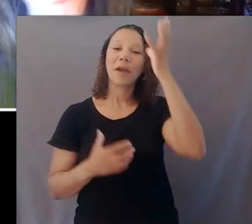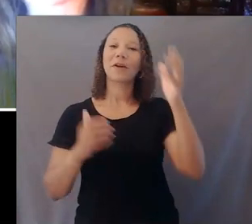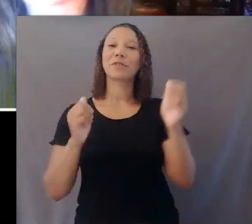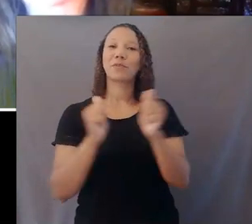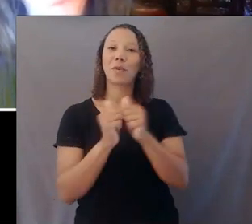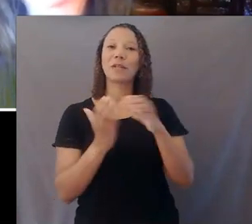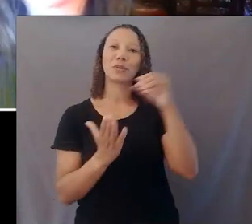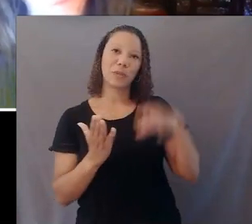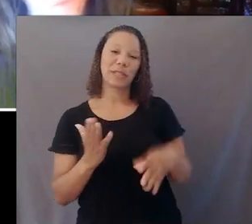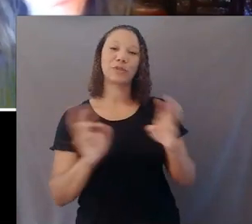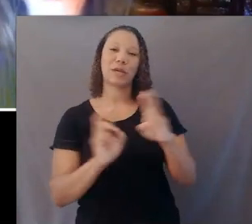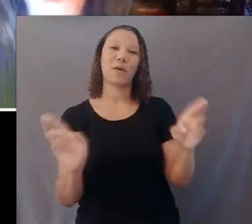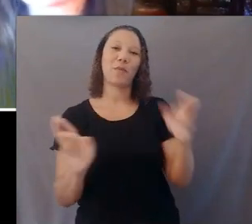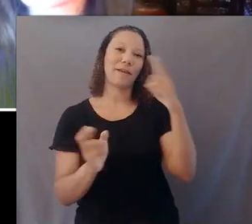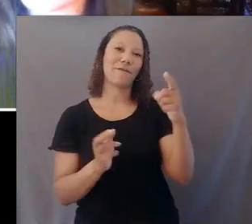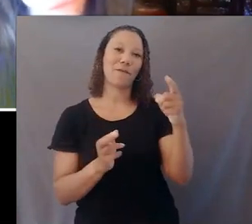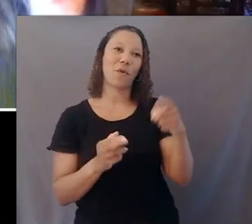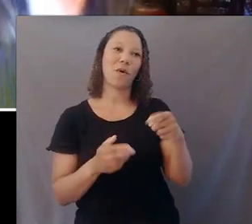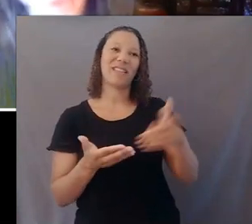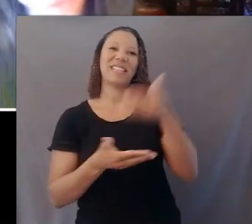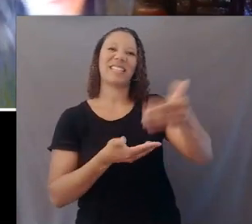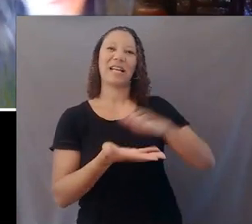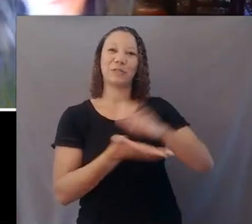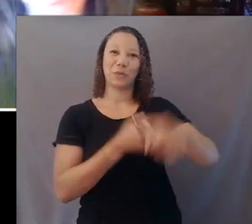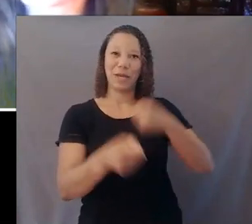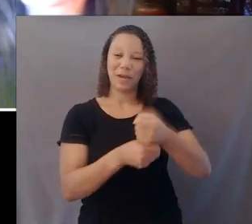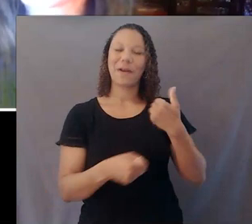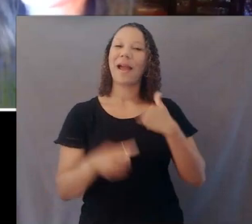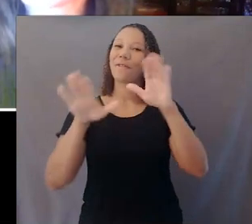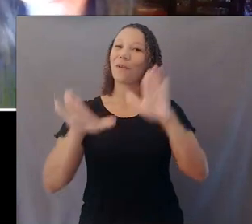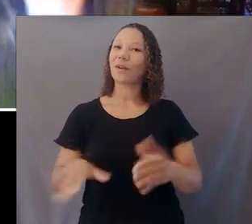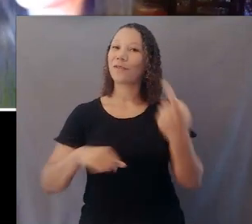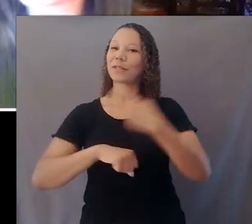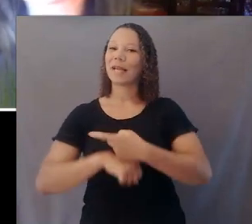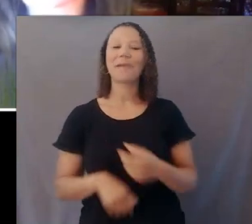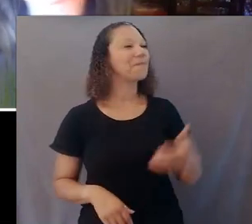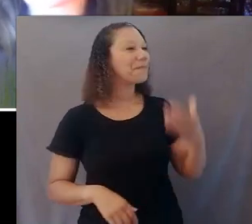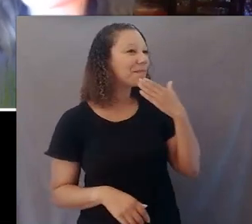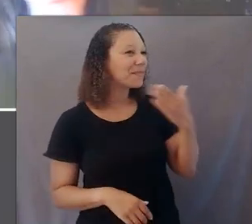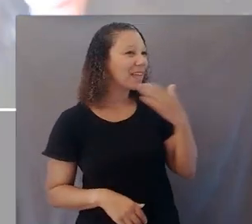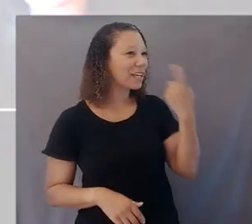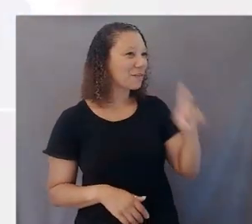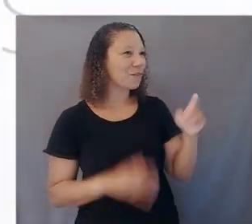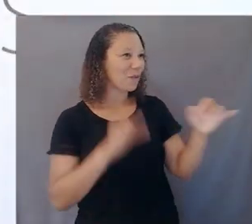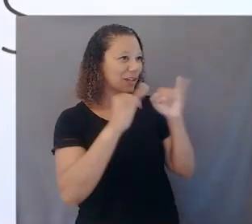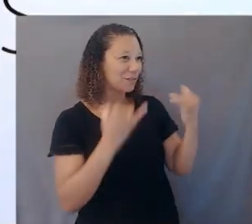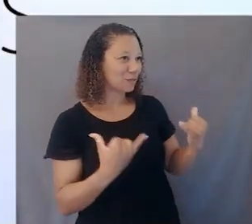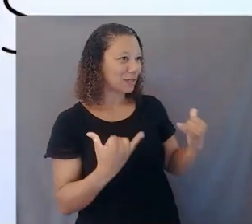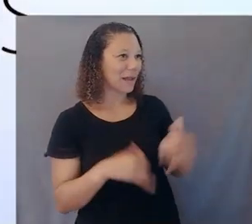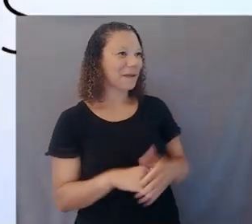the next school year. So have a wonderful day. Thank you for having me. Absolutely, absolutely. Thank you.